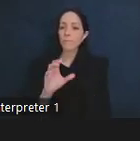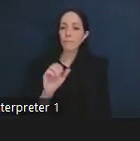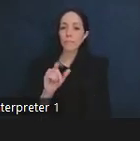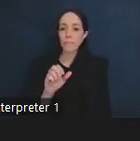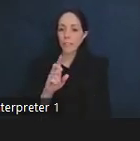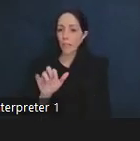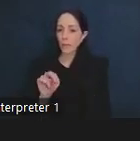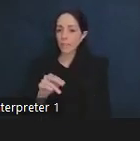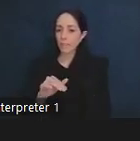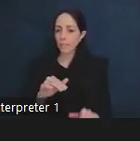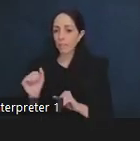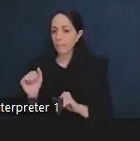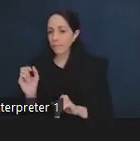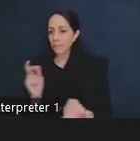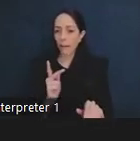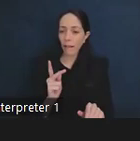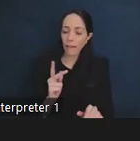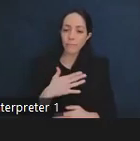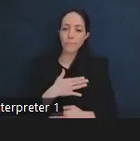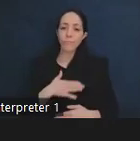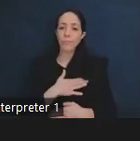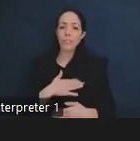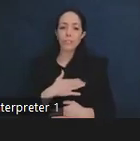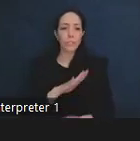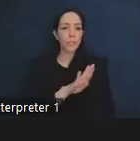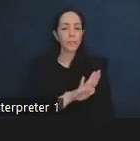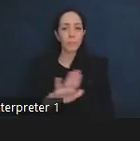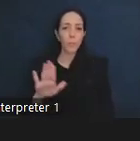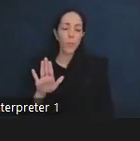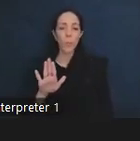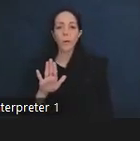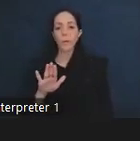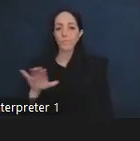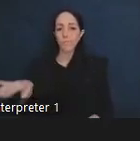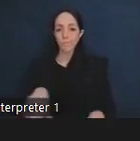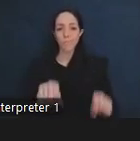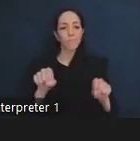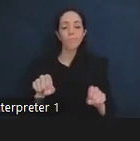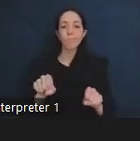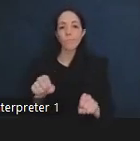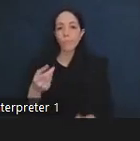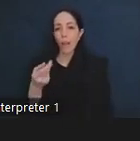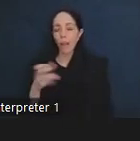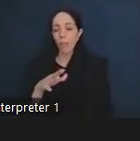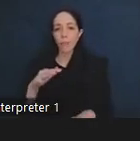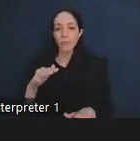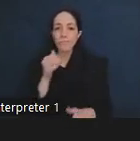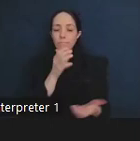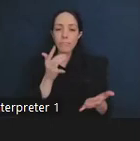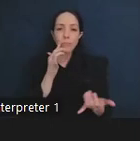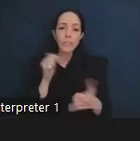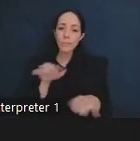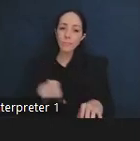know she had to leave for a while, but I really appreciate your stepping in the absence of Heather to facilitate this